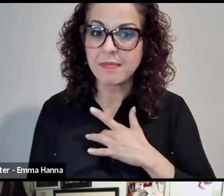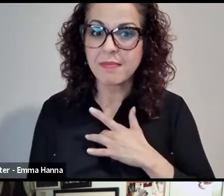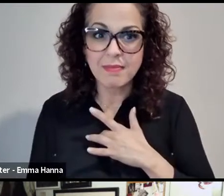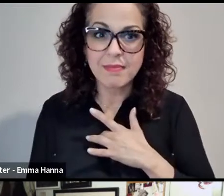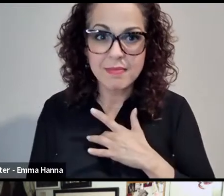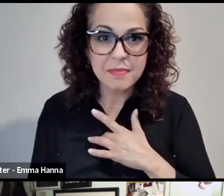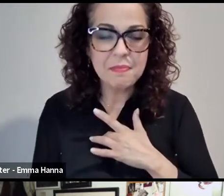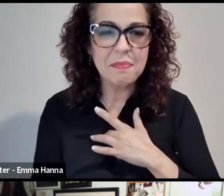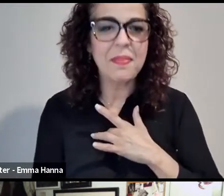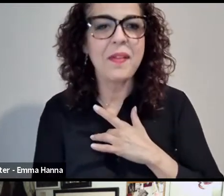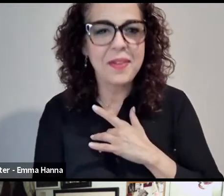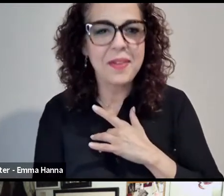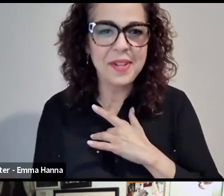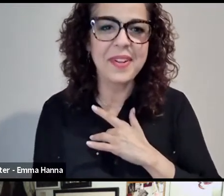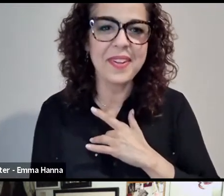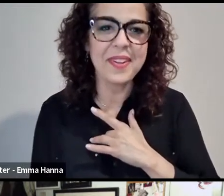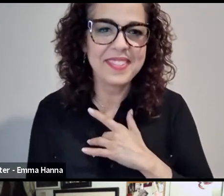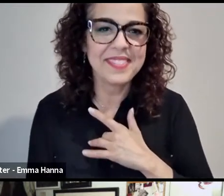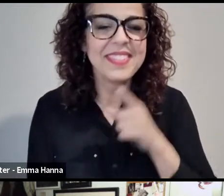I'm going to